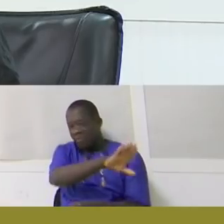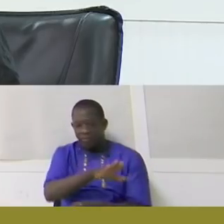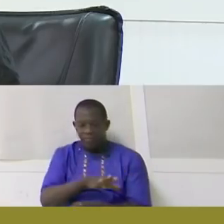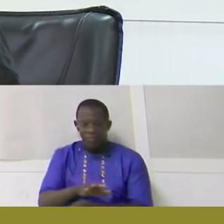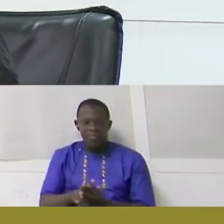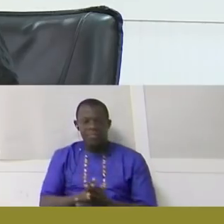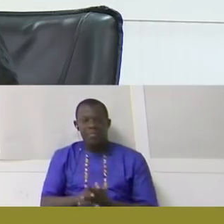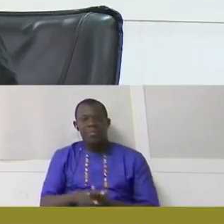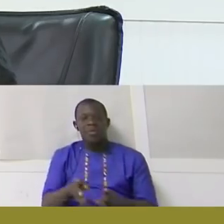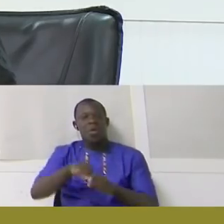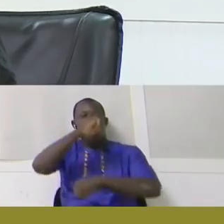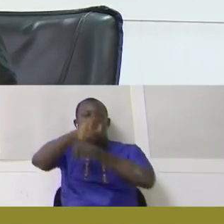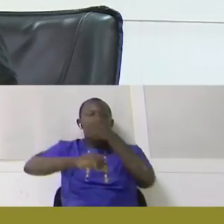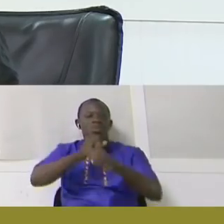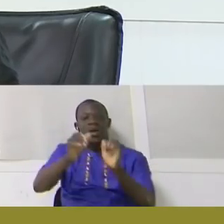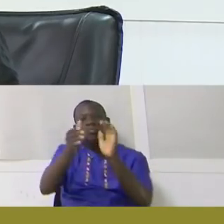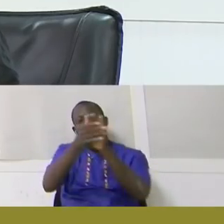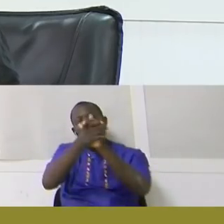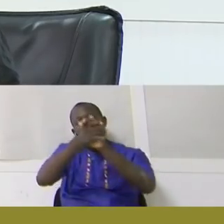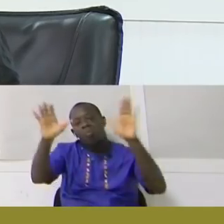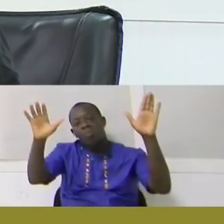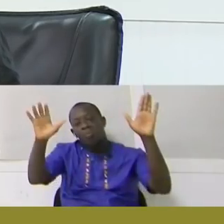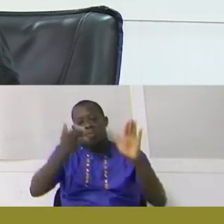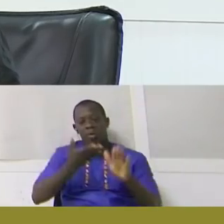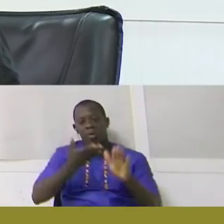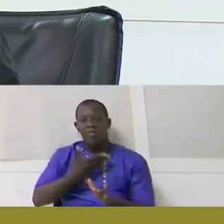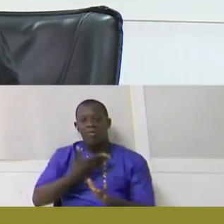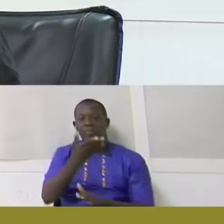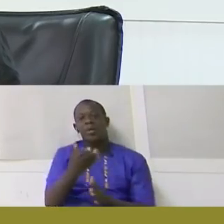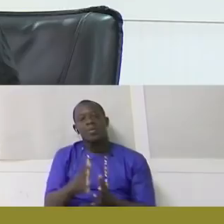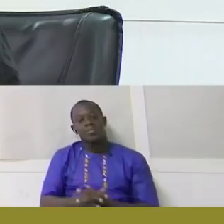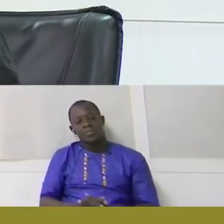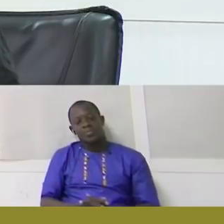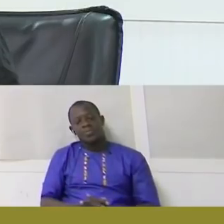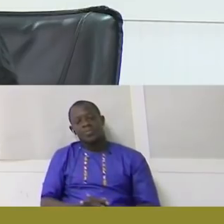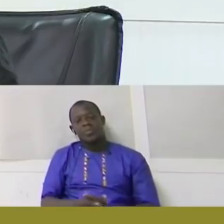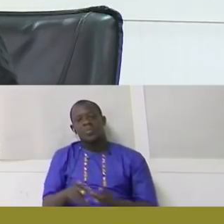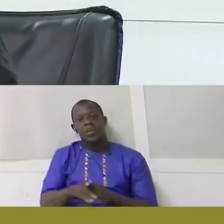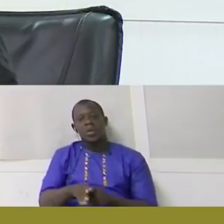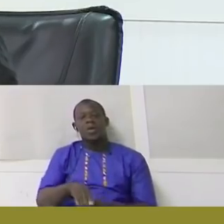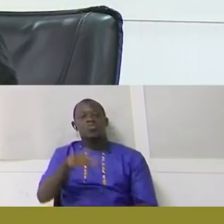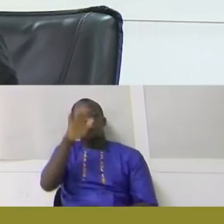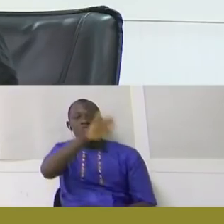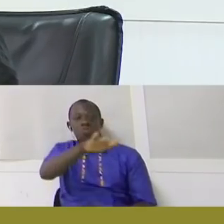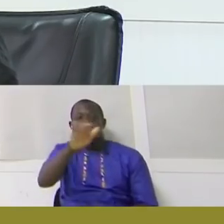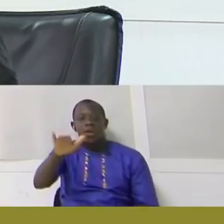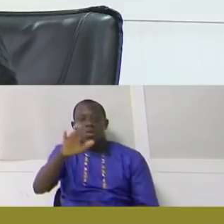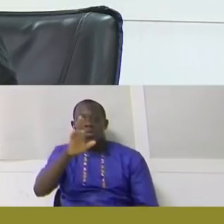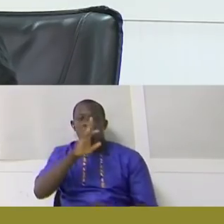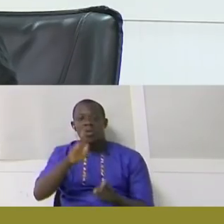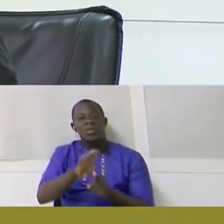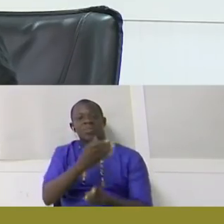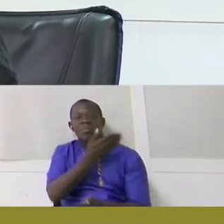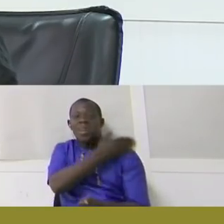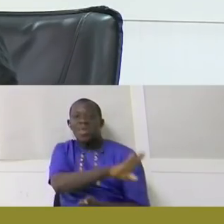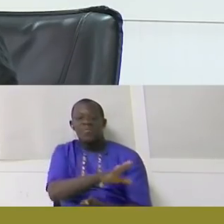their families sen jekar yi faselen their husbands divorced them sen dom yi bedi len